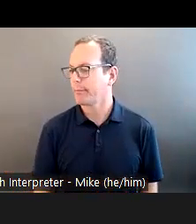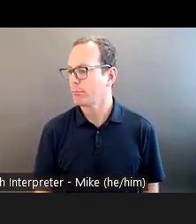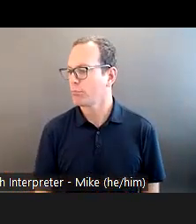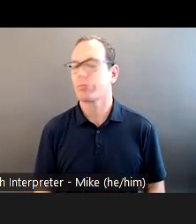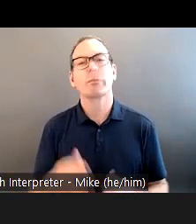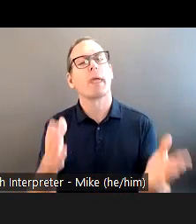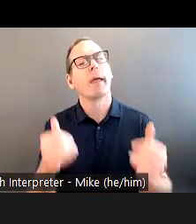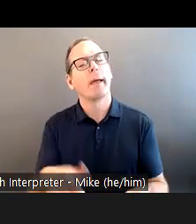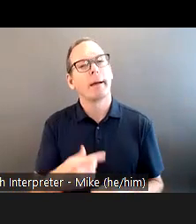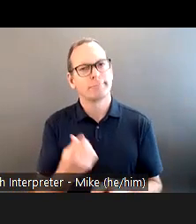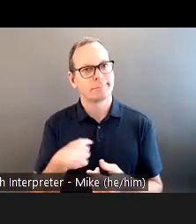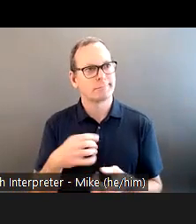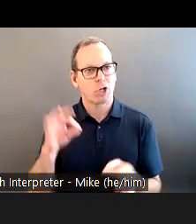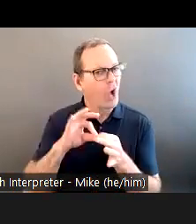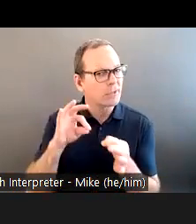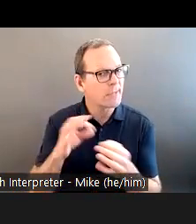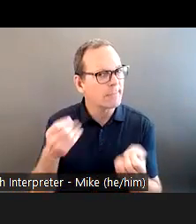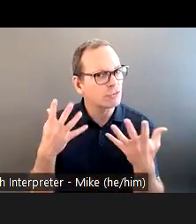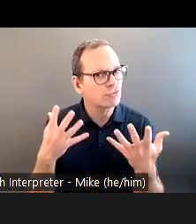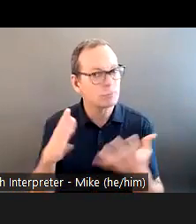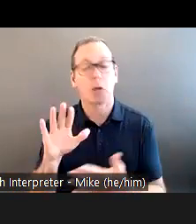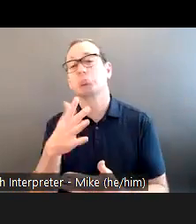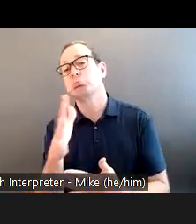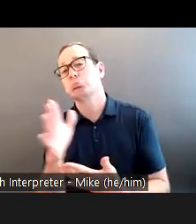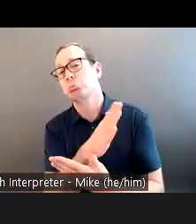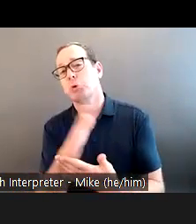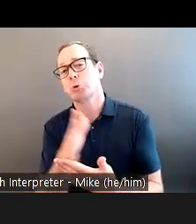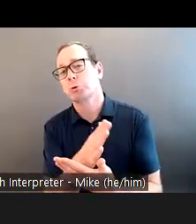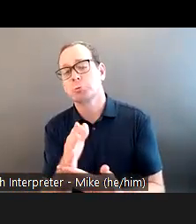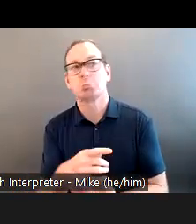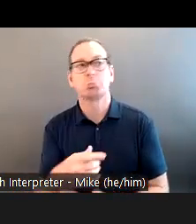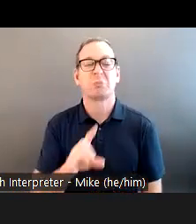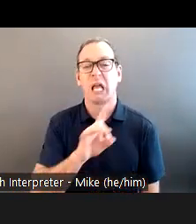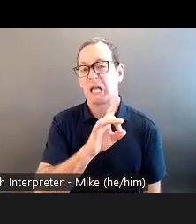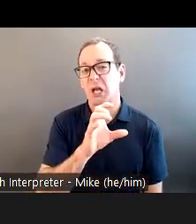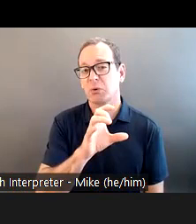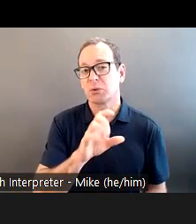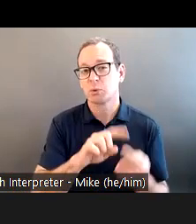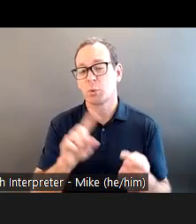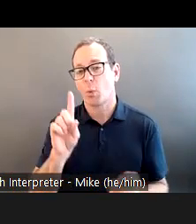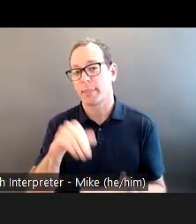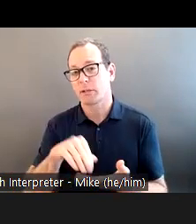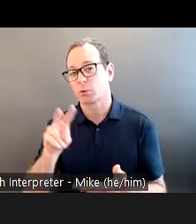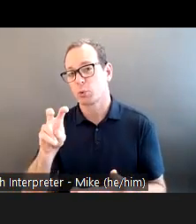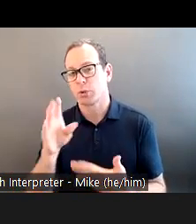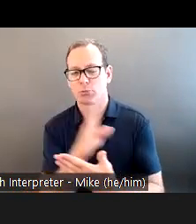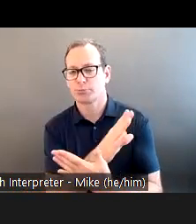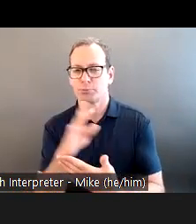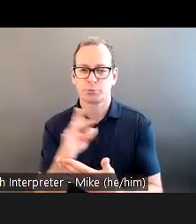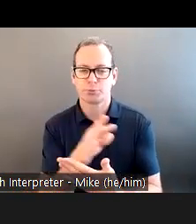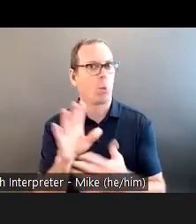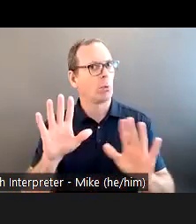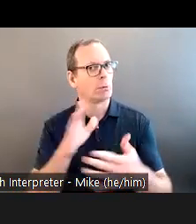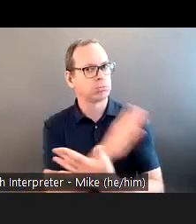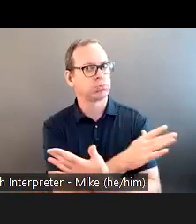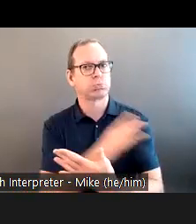capacity assessment usually is in the area of $800 to $1,200. Now this varies a lot. It varies a